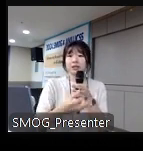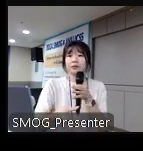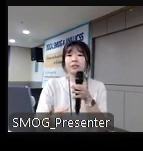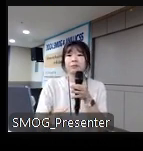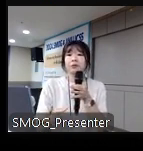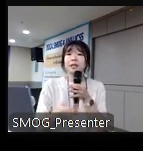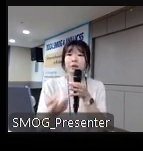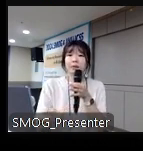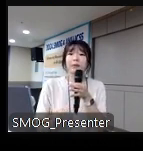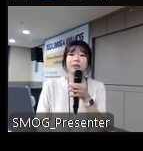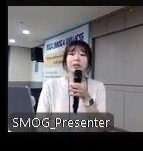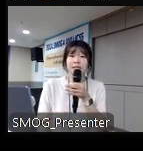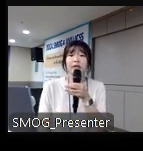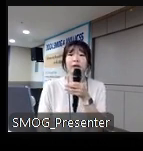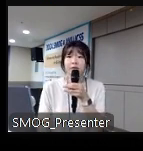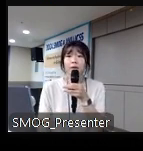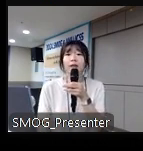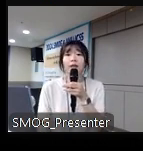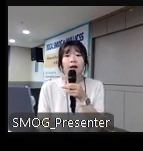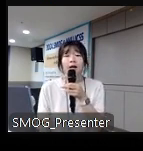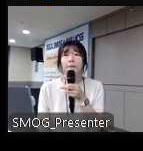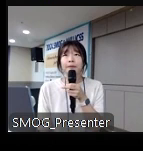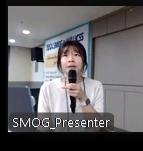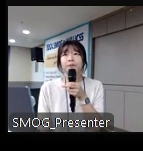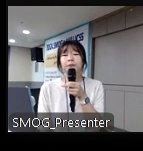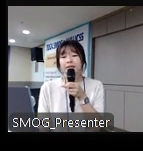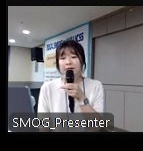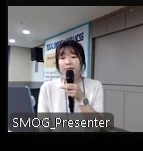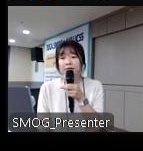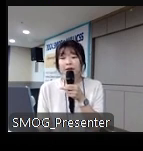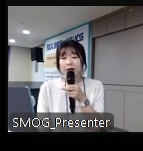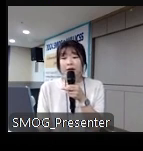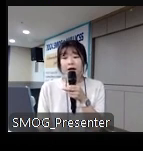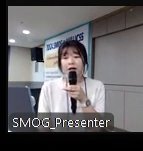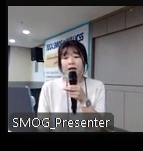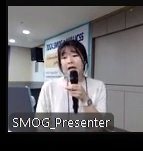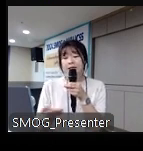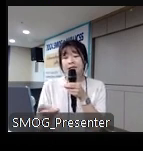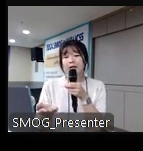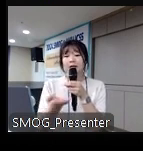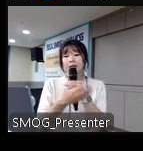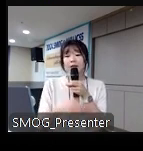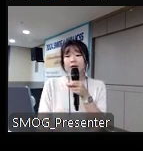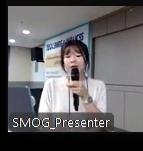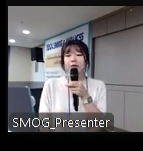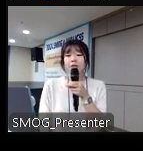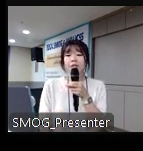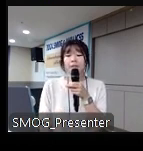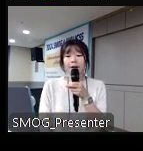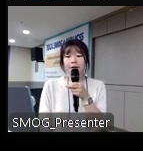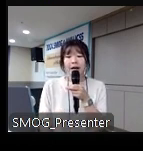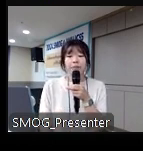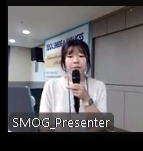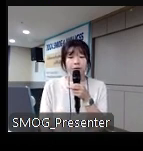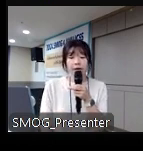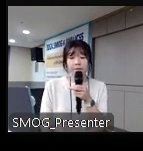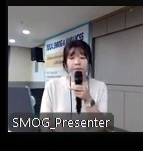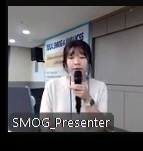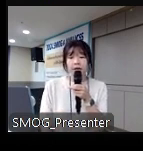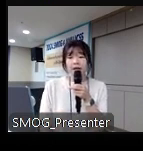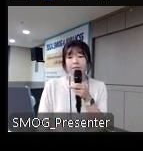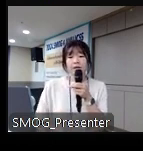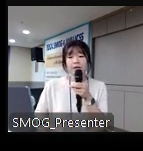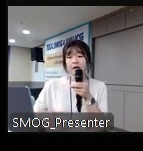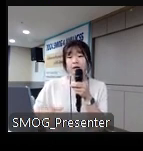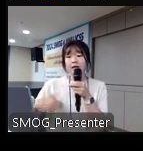discourse principles that we might want to consider as well. For example, in ASL and many other languages, the bare noun boy